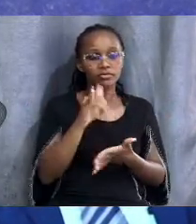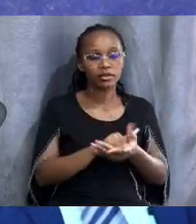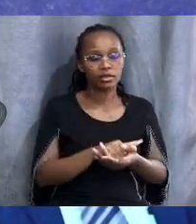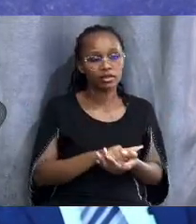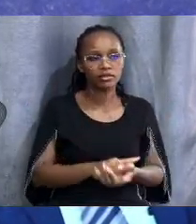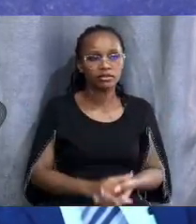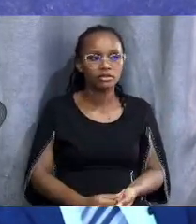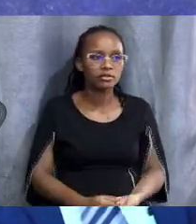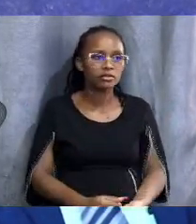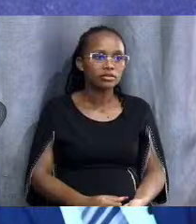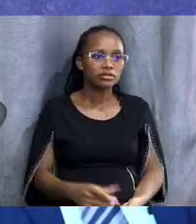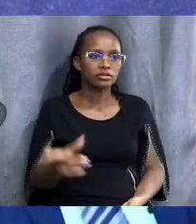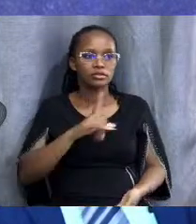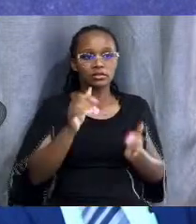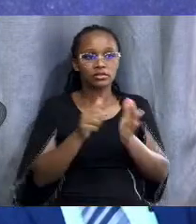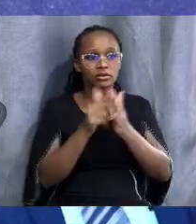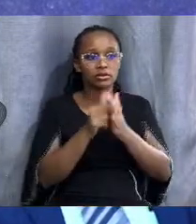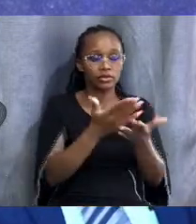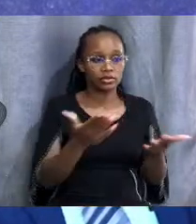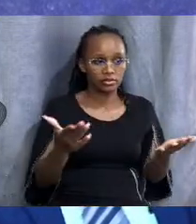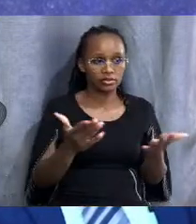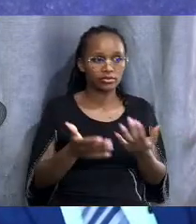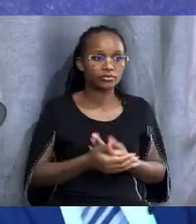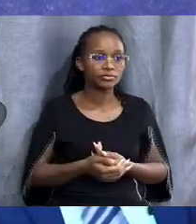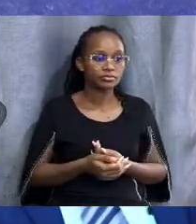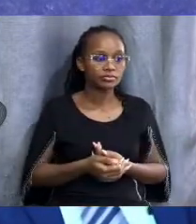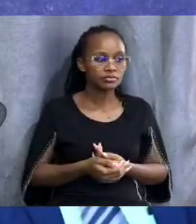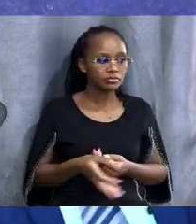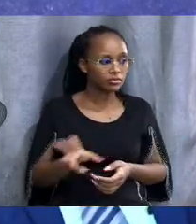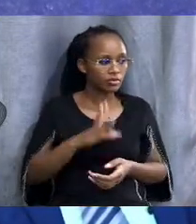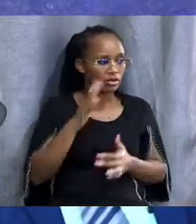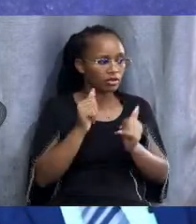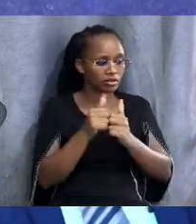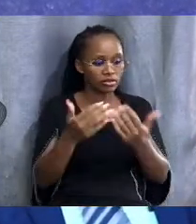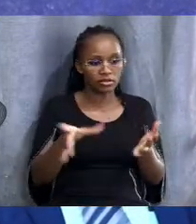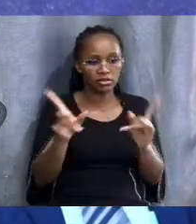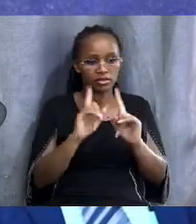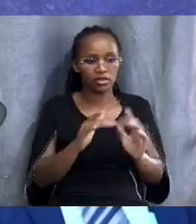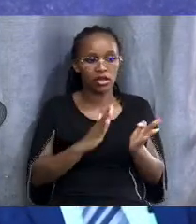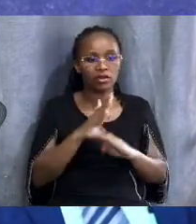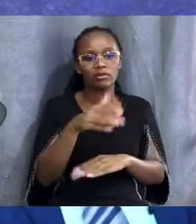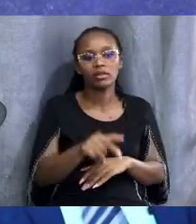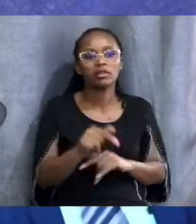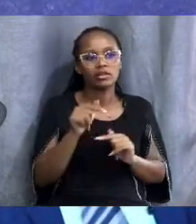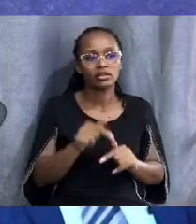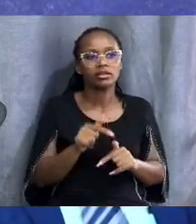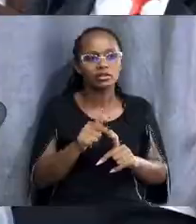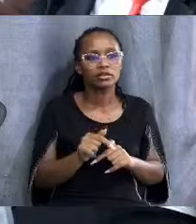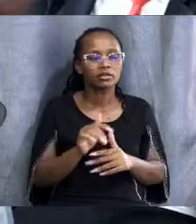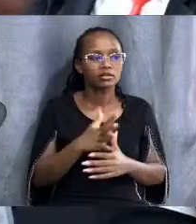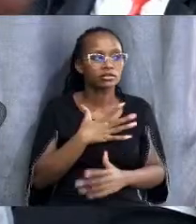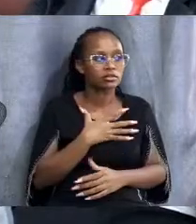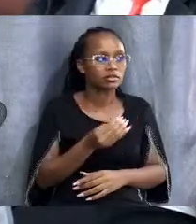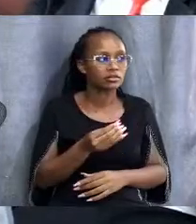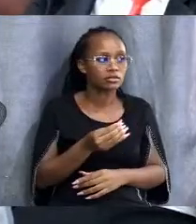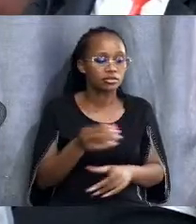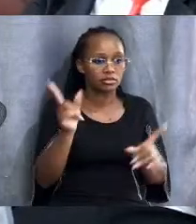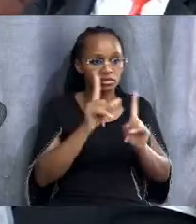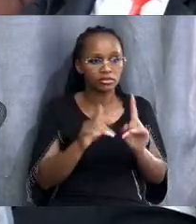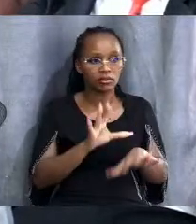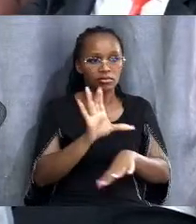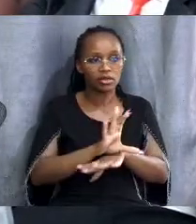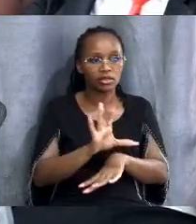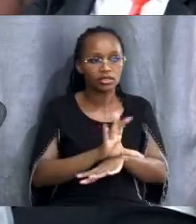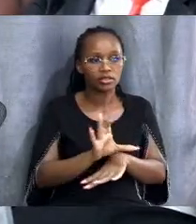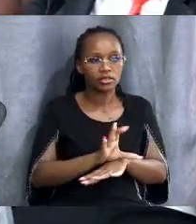that the Lord is still with you, and he's going to be with you even after this. And even as a